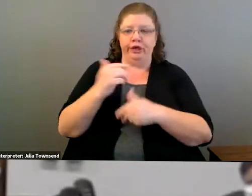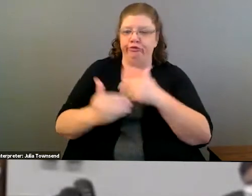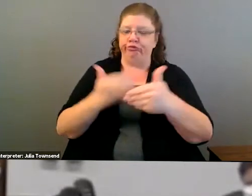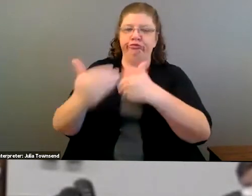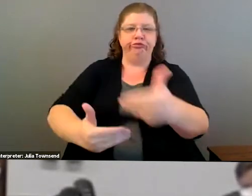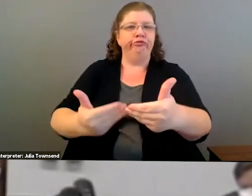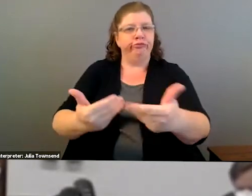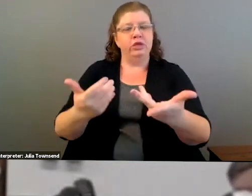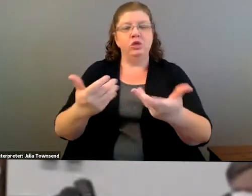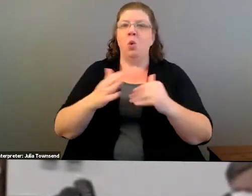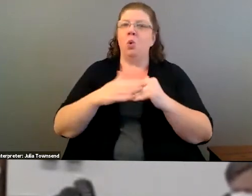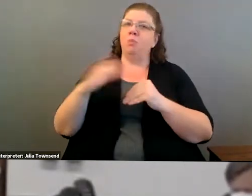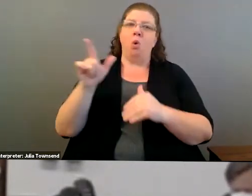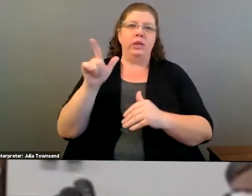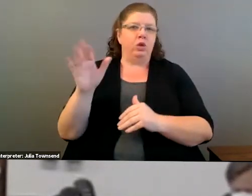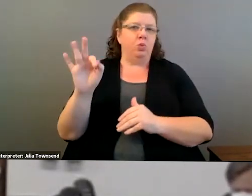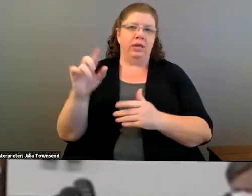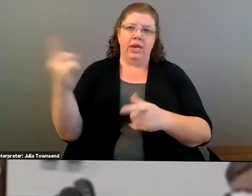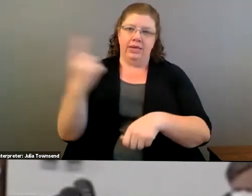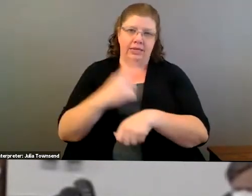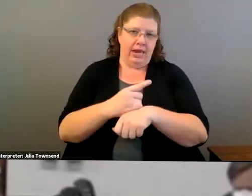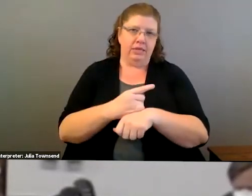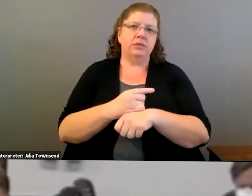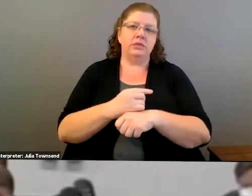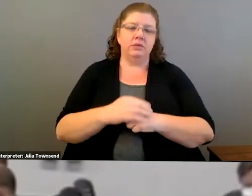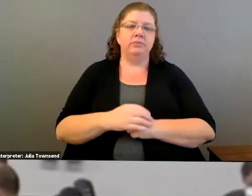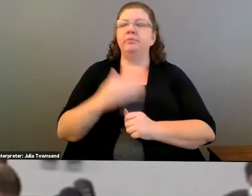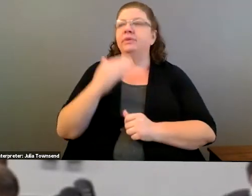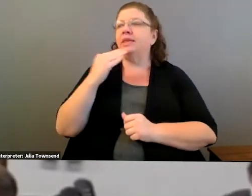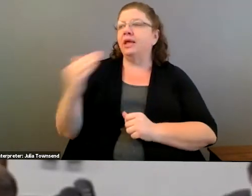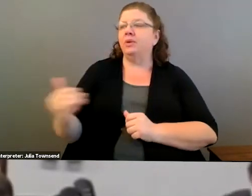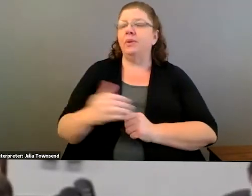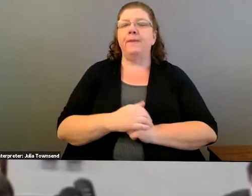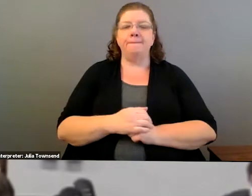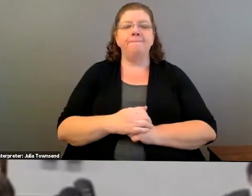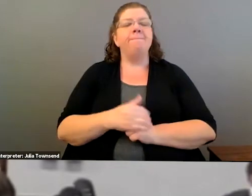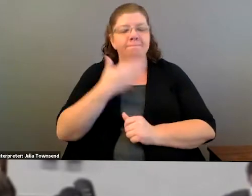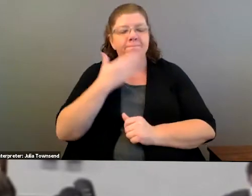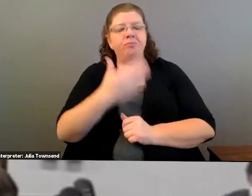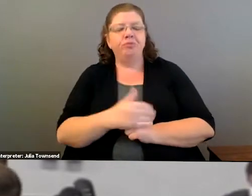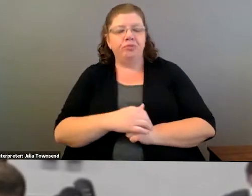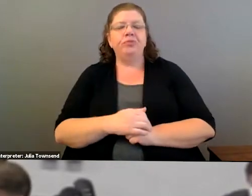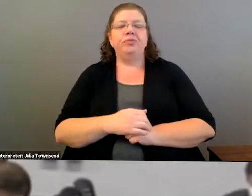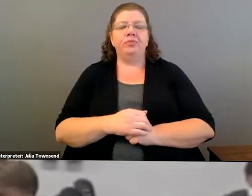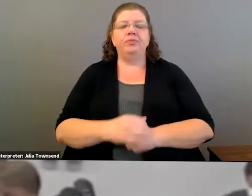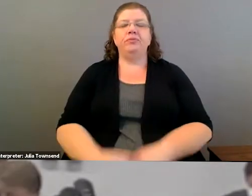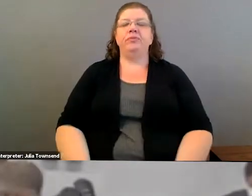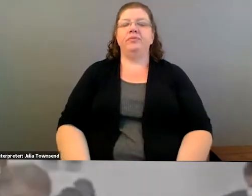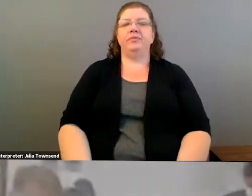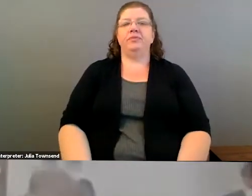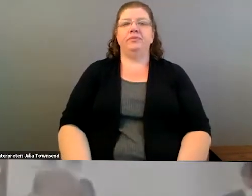more than the 29 days. Thank you. You're welcome.